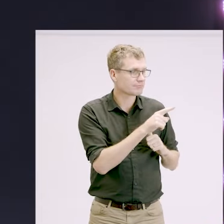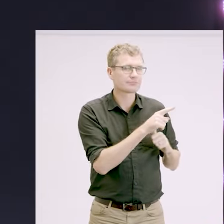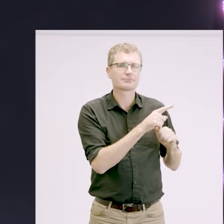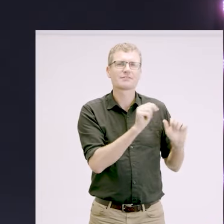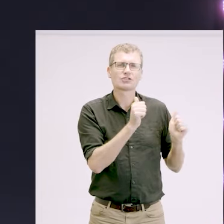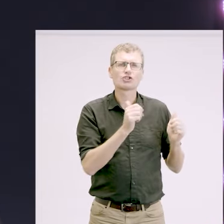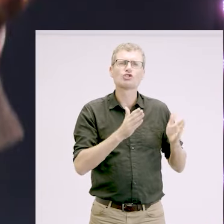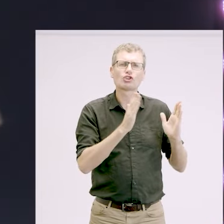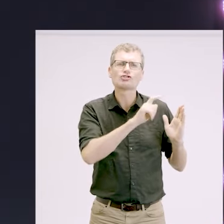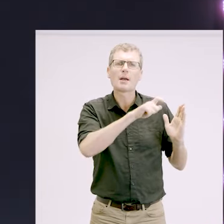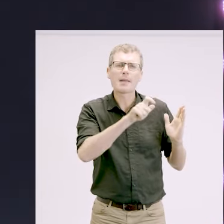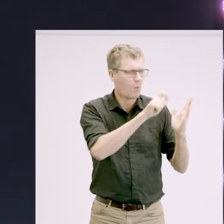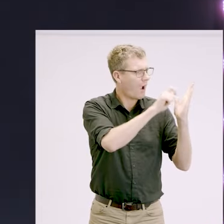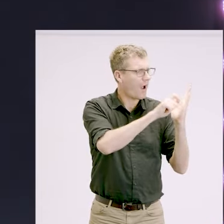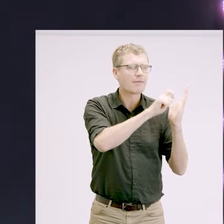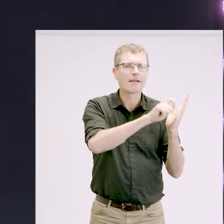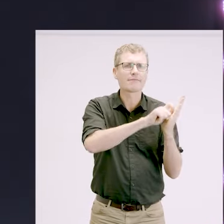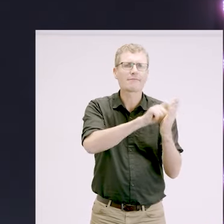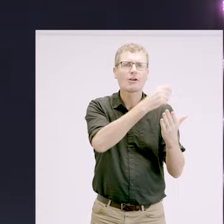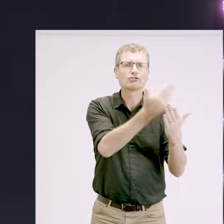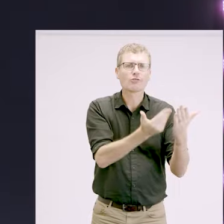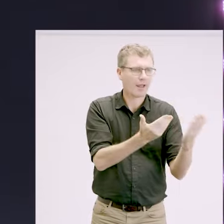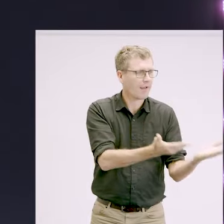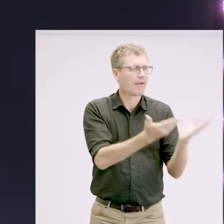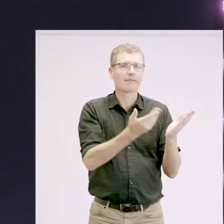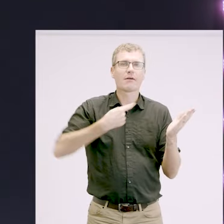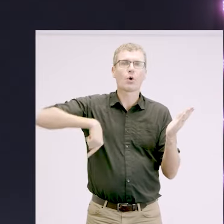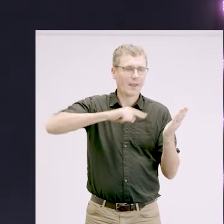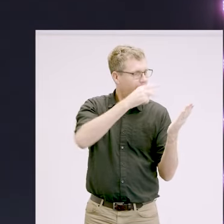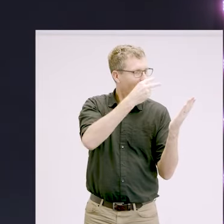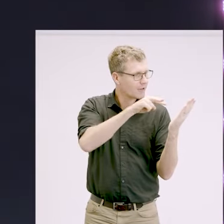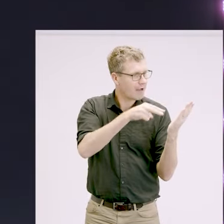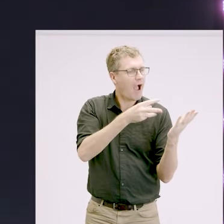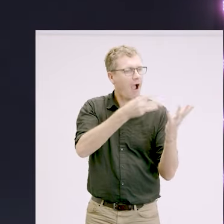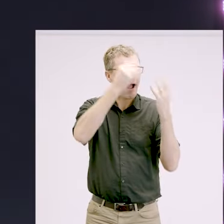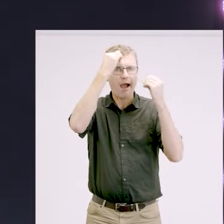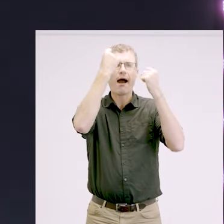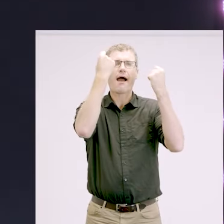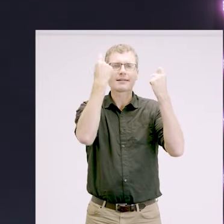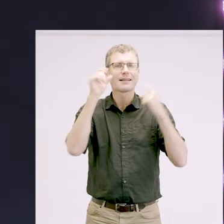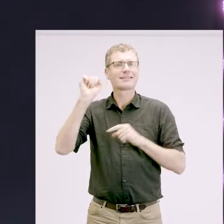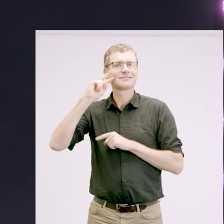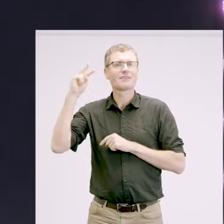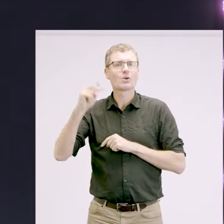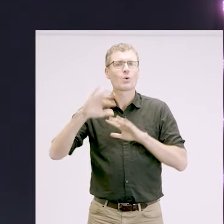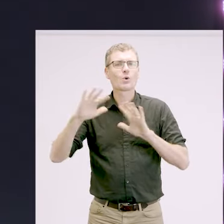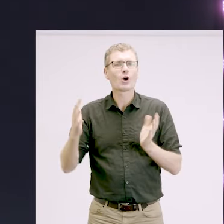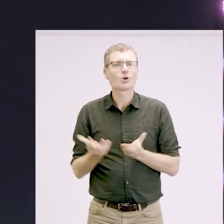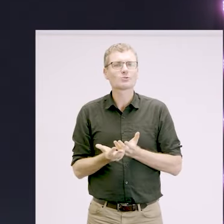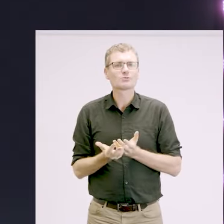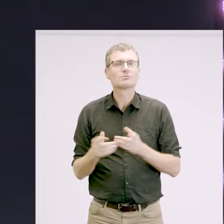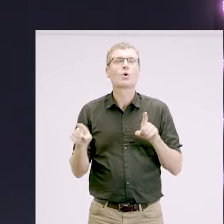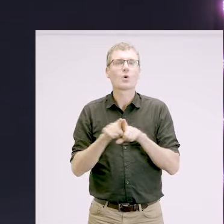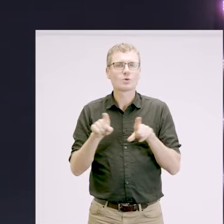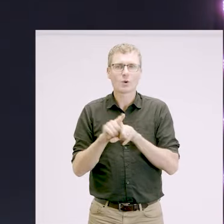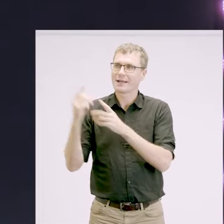us through the church over generations so that we can learn what it is to see the world as he sees the world and to be